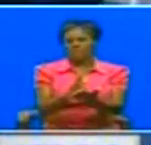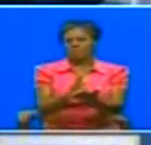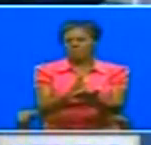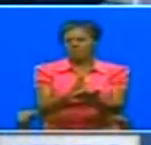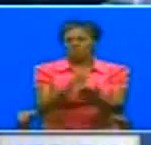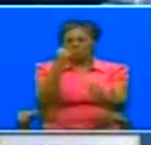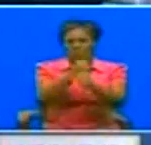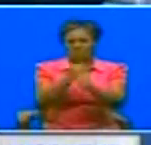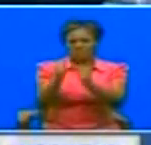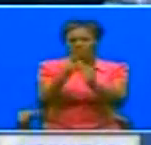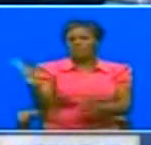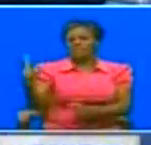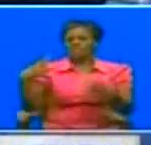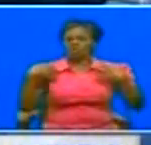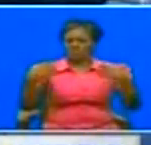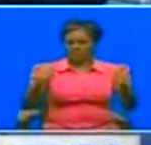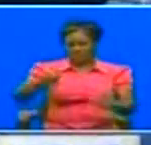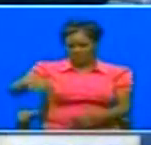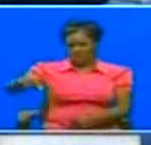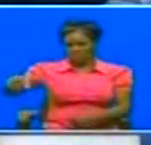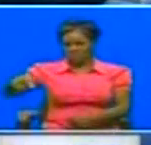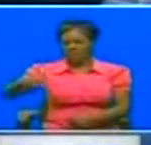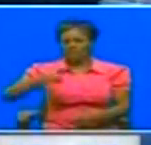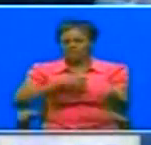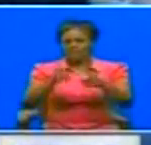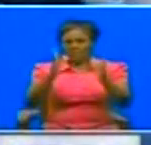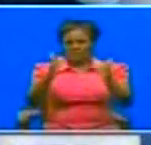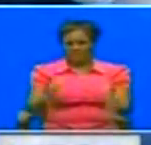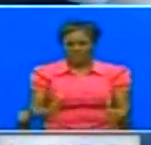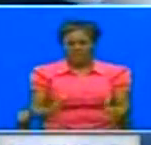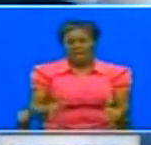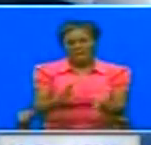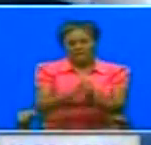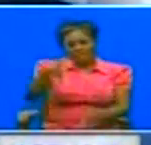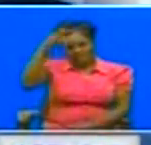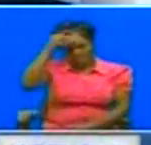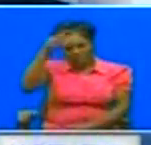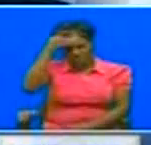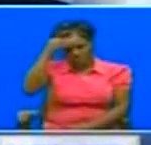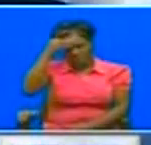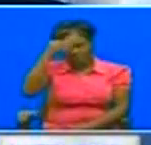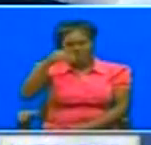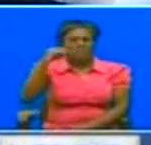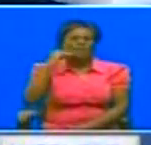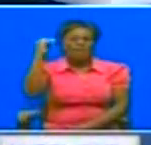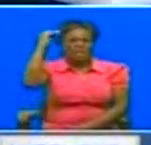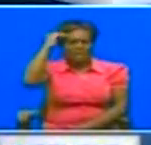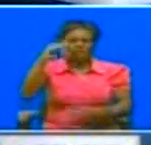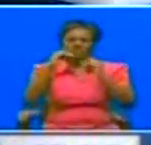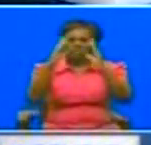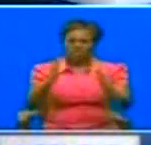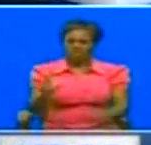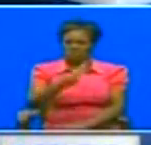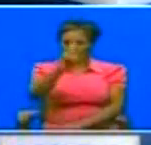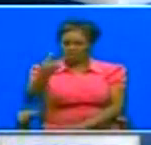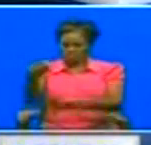with collaboration between Ministry of Health, yes. I mean County Director of Health and County Director of Education. So head teachers were asked